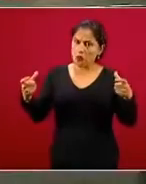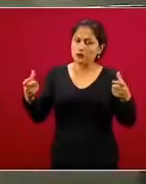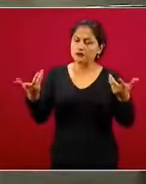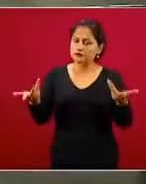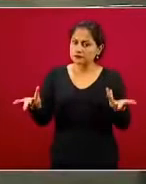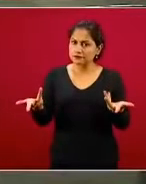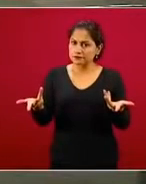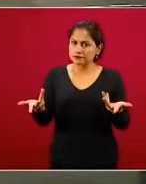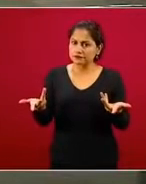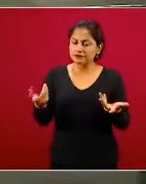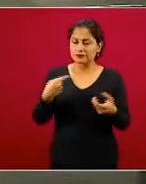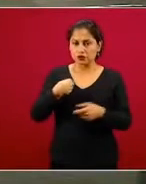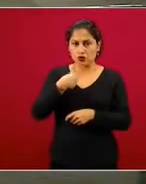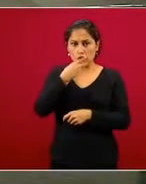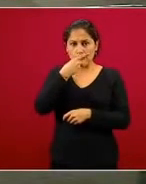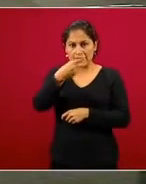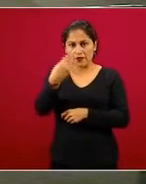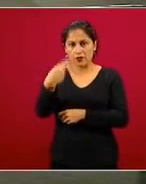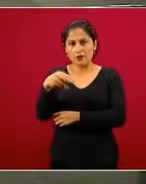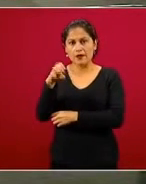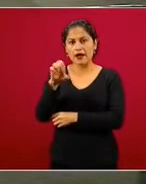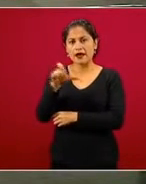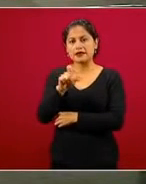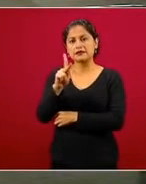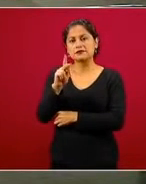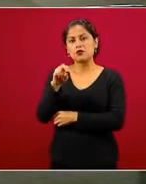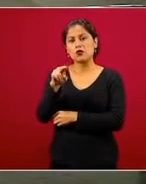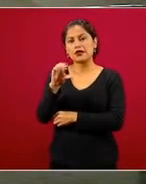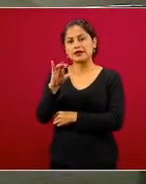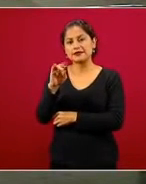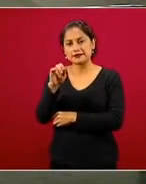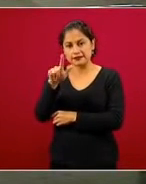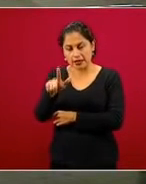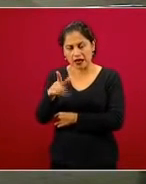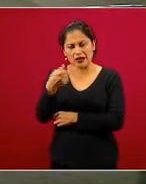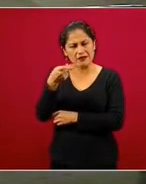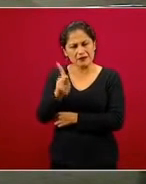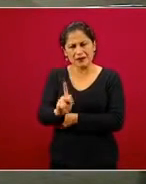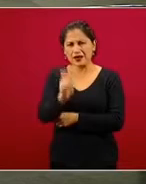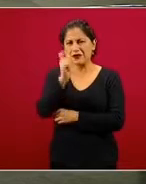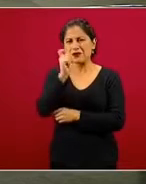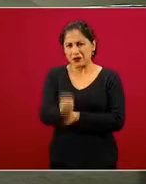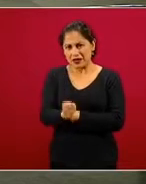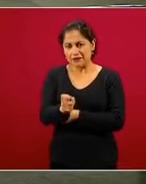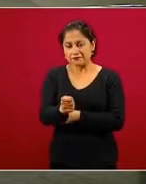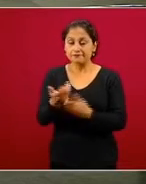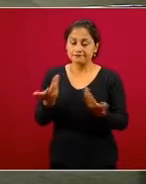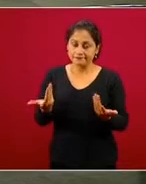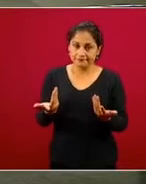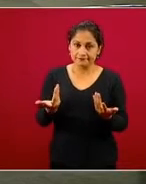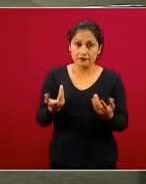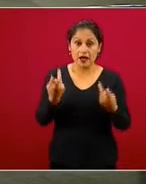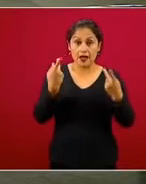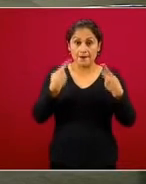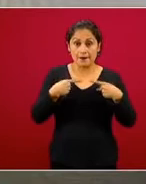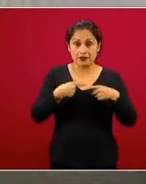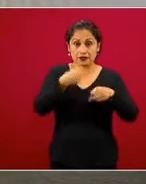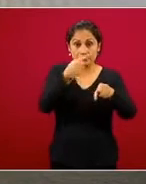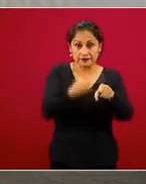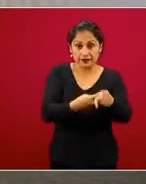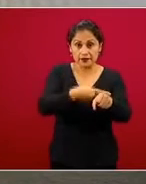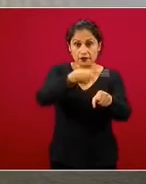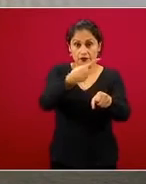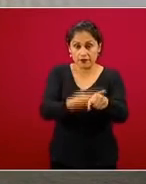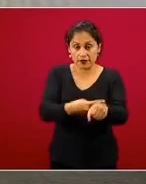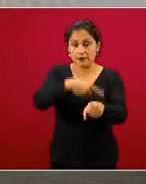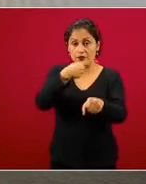epidemiological interest is that they present an exponential growth. And this means that the number of cases that